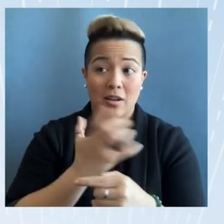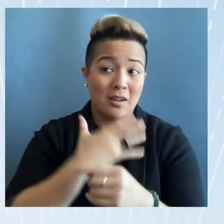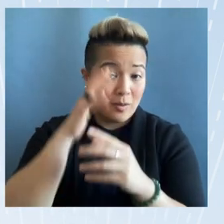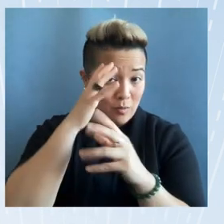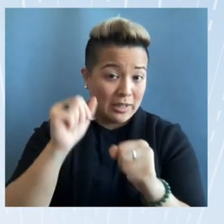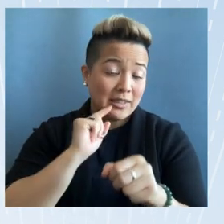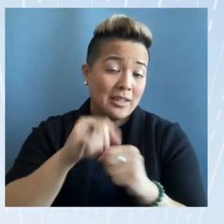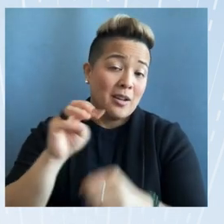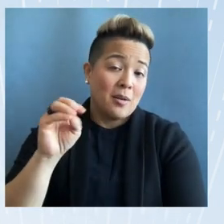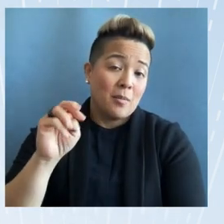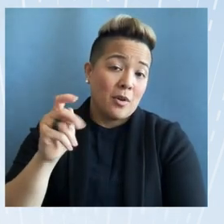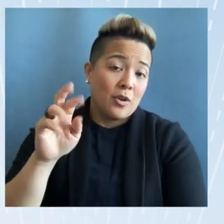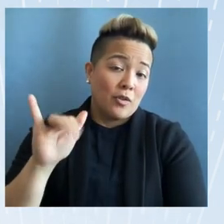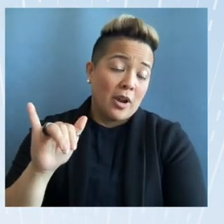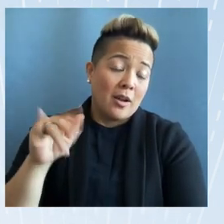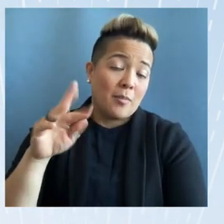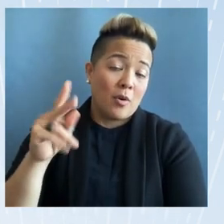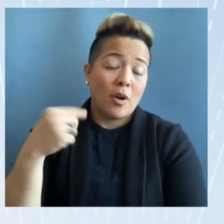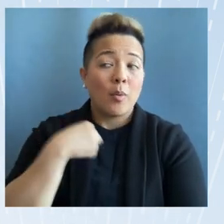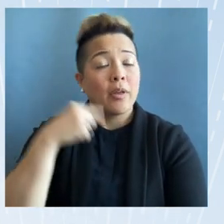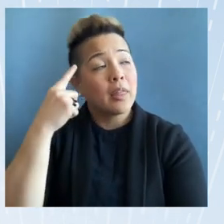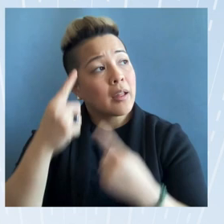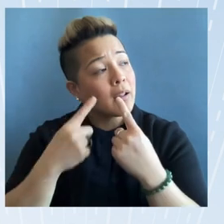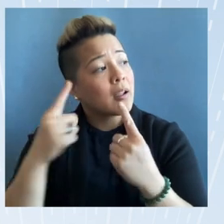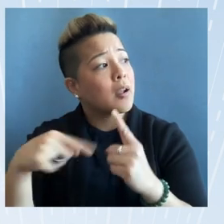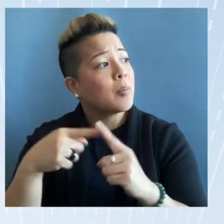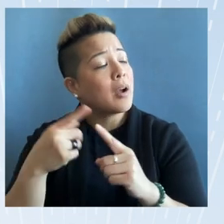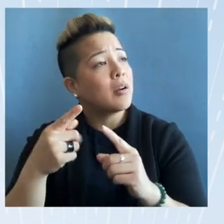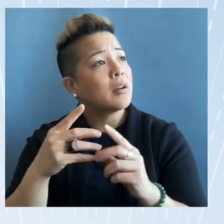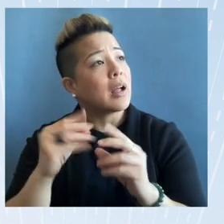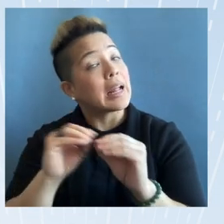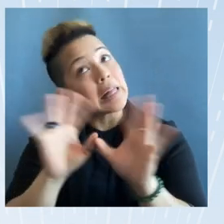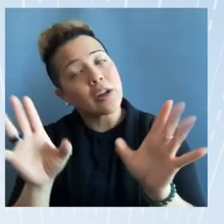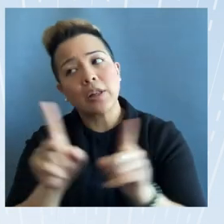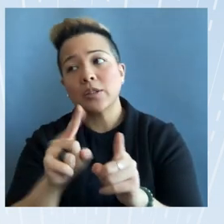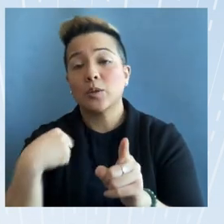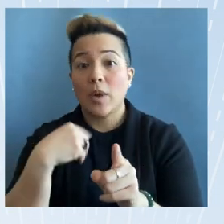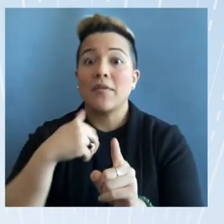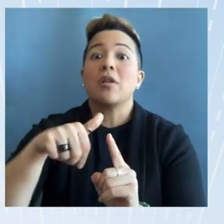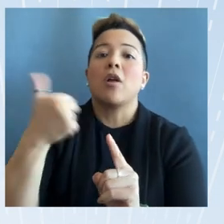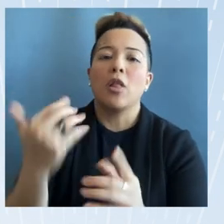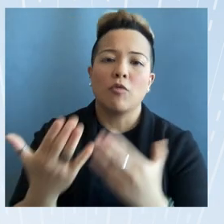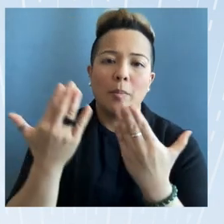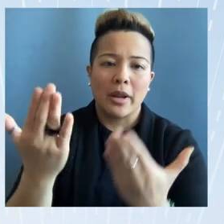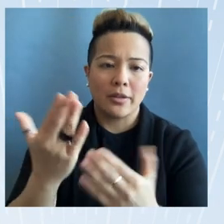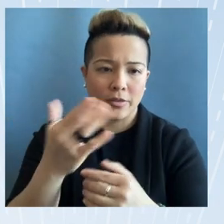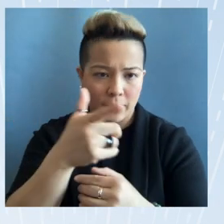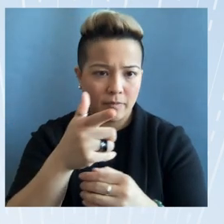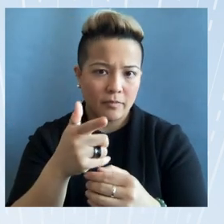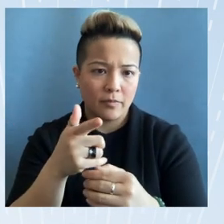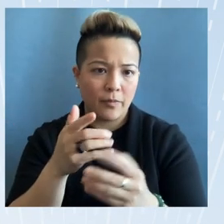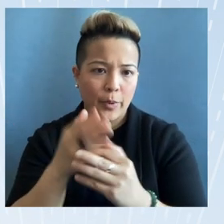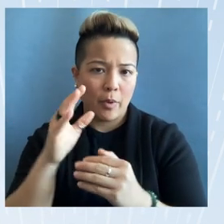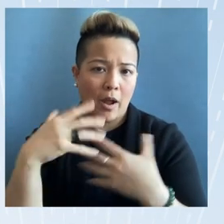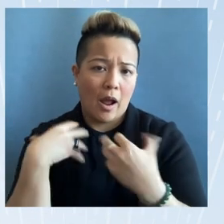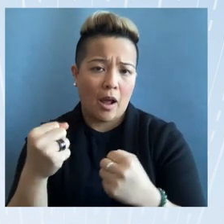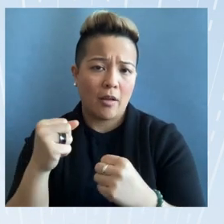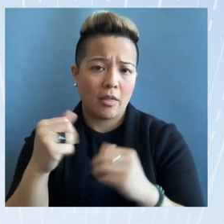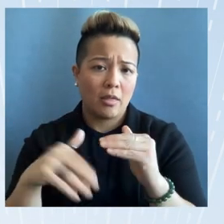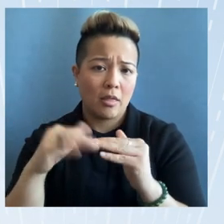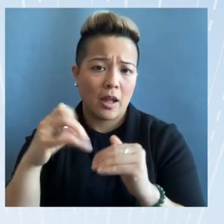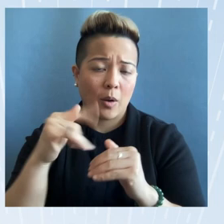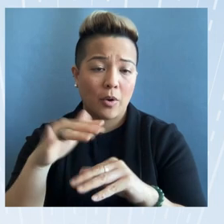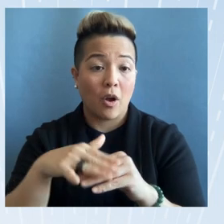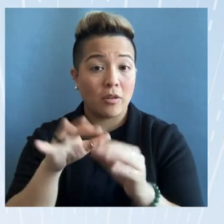Monterey Park and we're thinking about, you know, and clearly as we have another recommendation coming through the health equity on